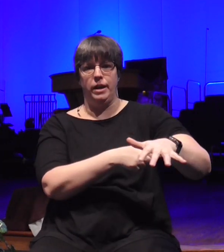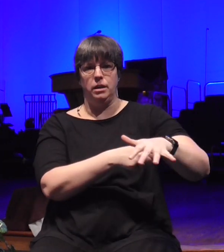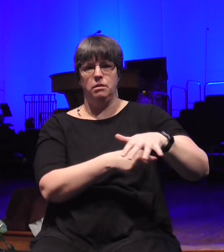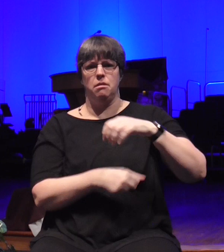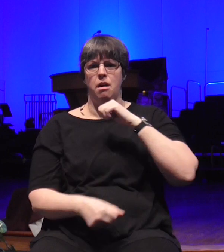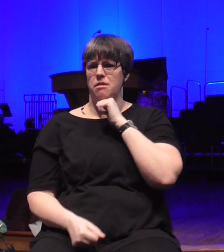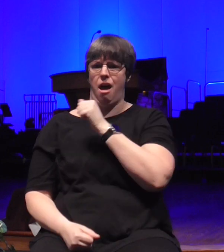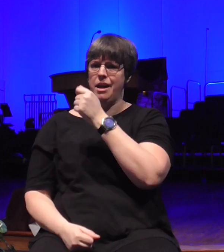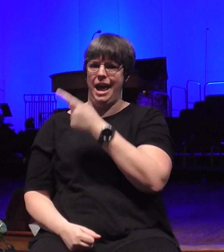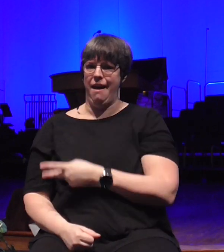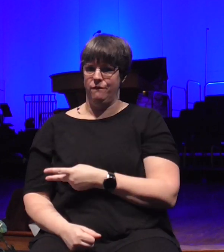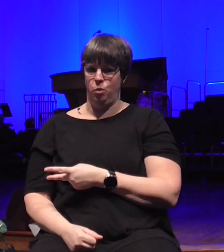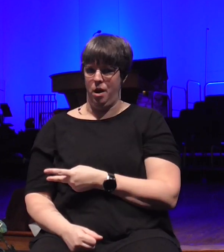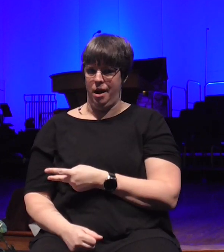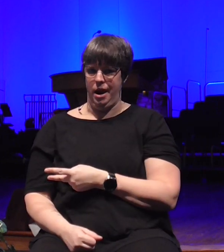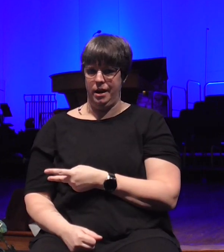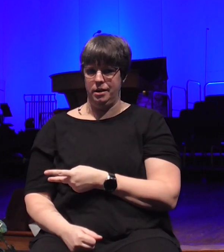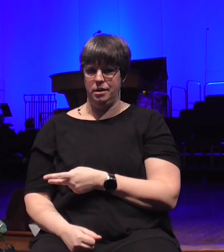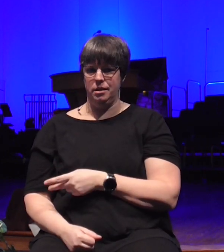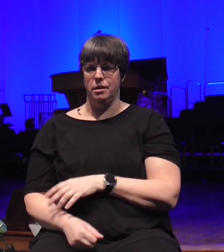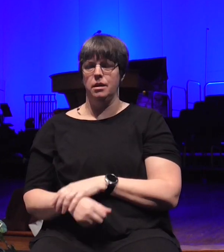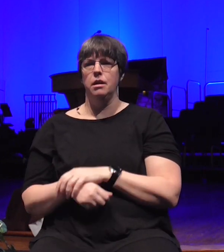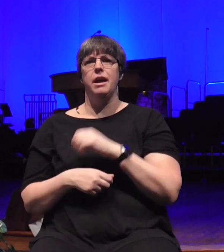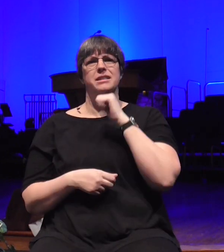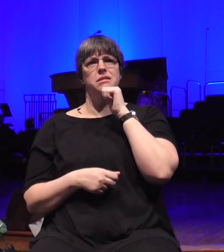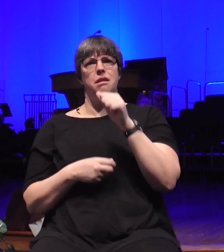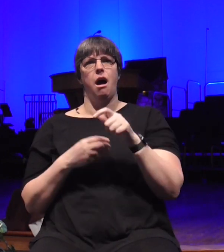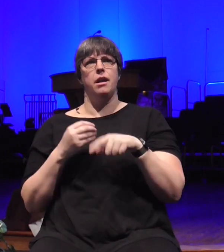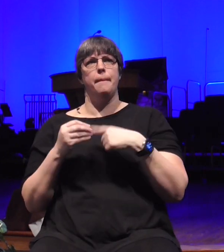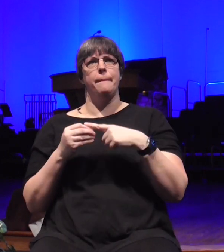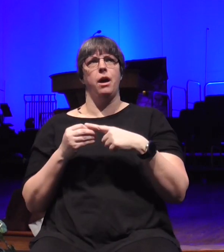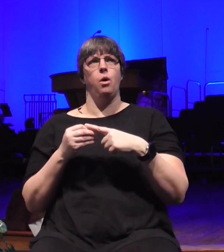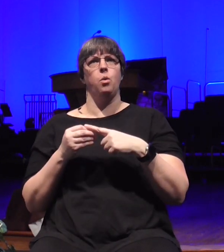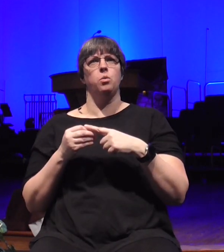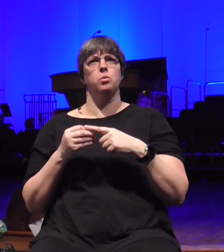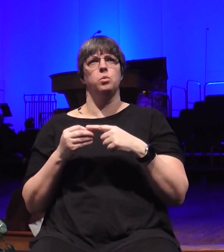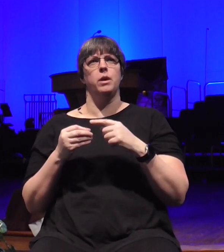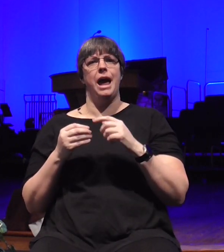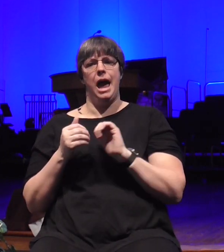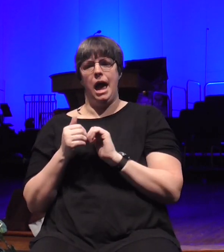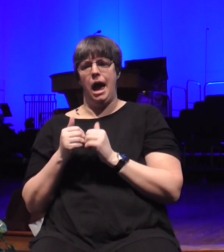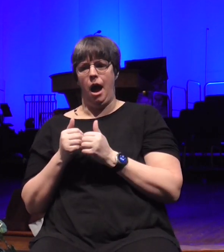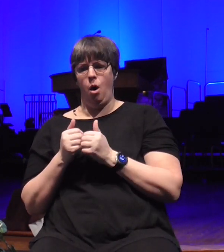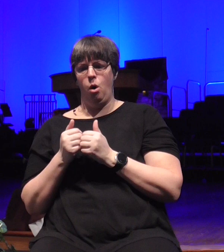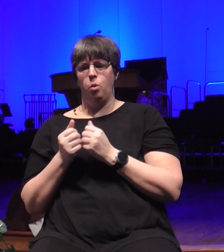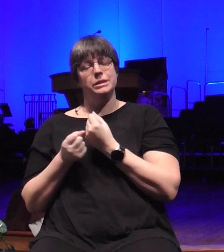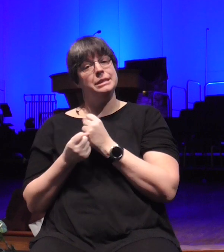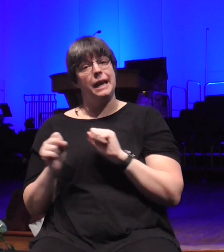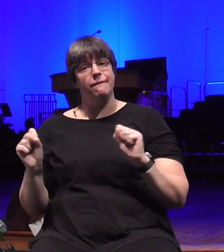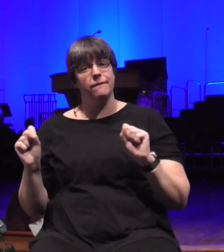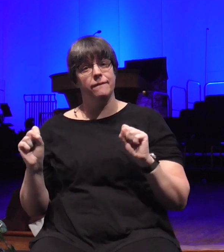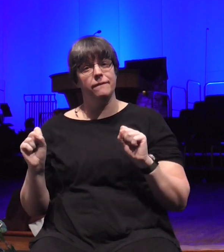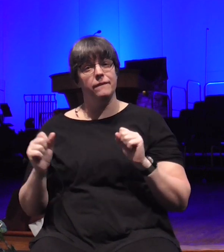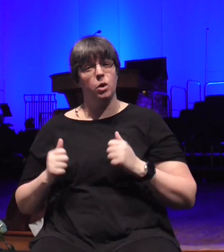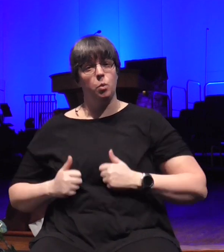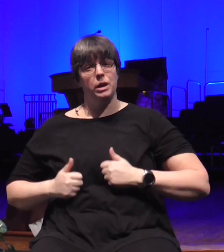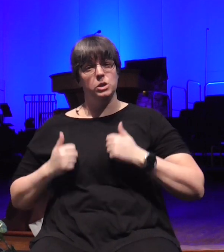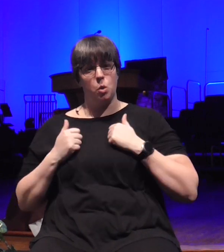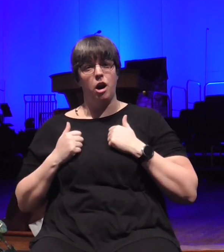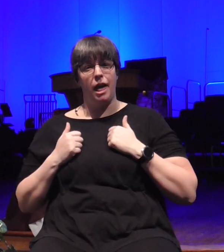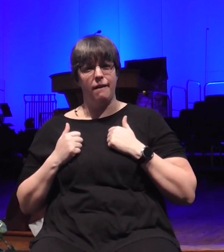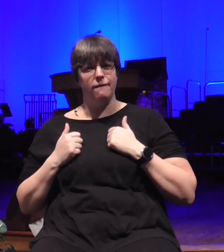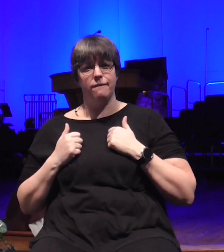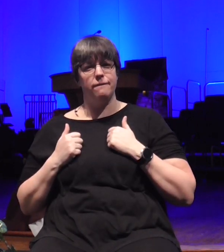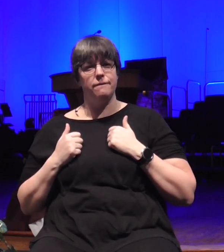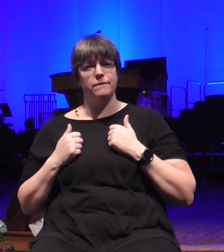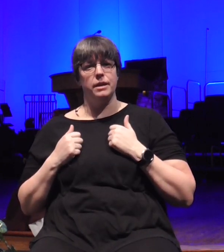Life, the glory of life is not in how safe we keep ourselves, but how we go for it. How we